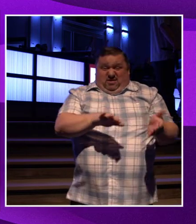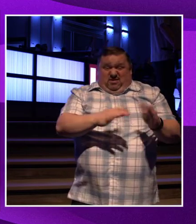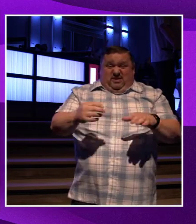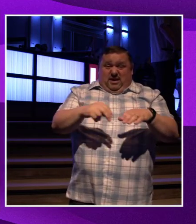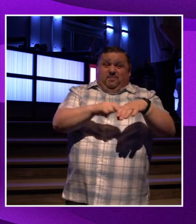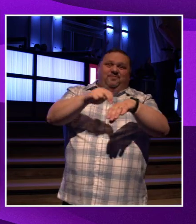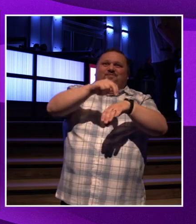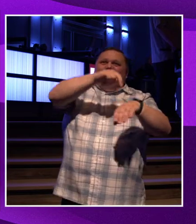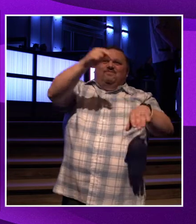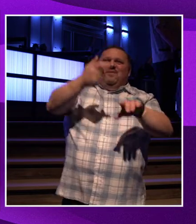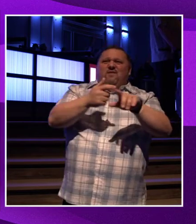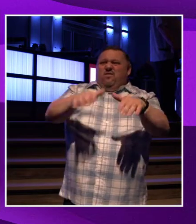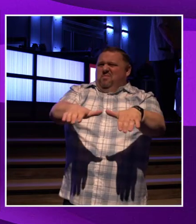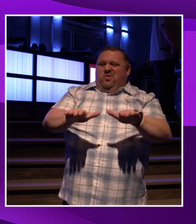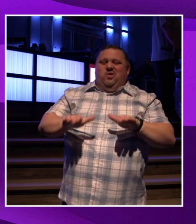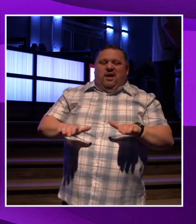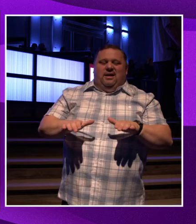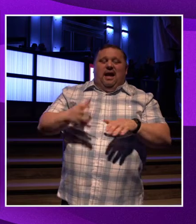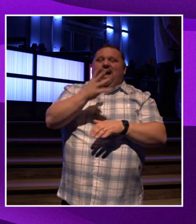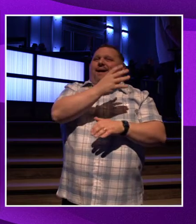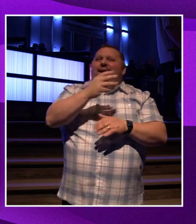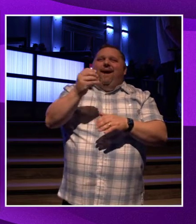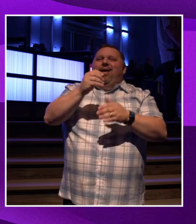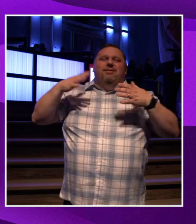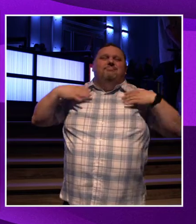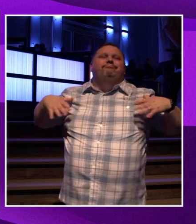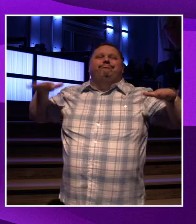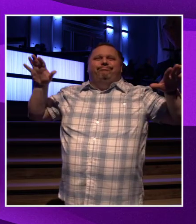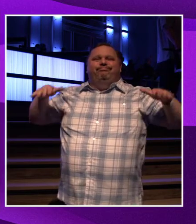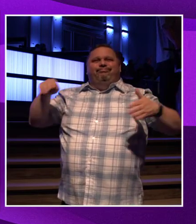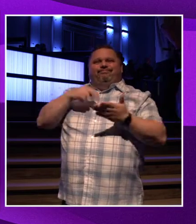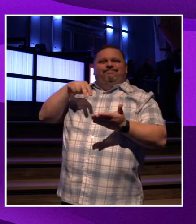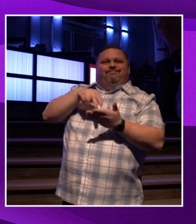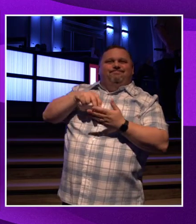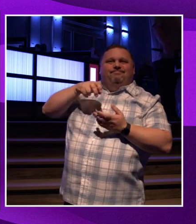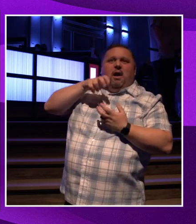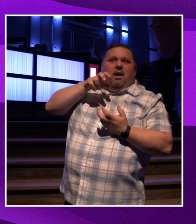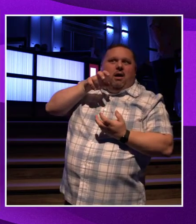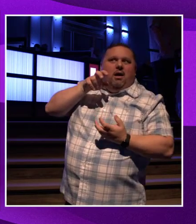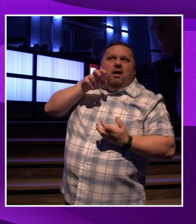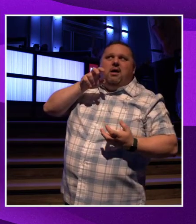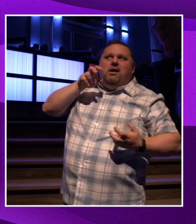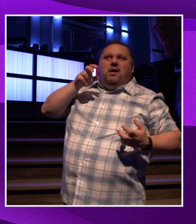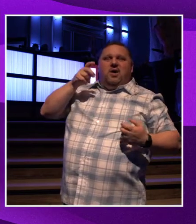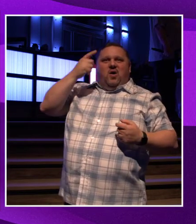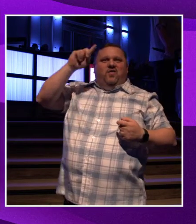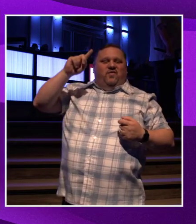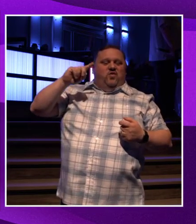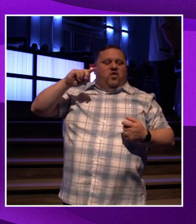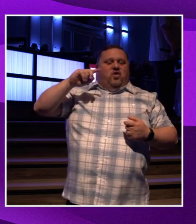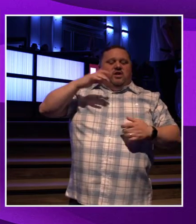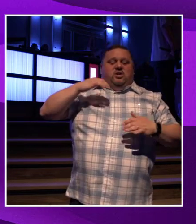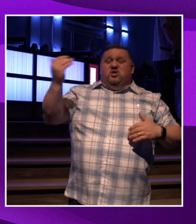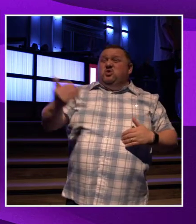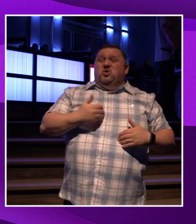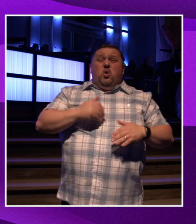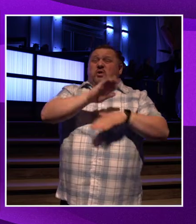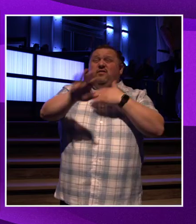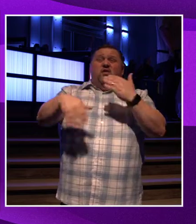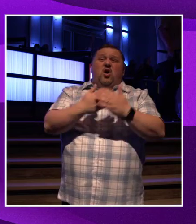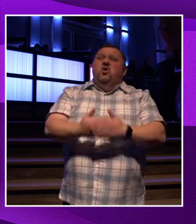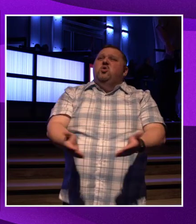rose from their tombs, and the angels stood in awe, for the souls of all